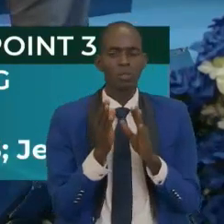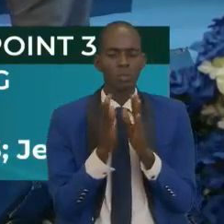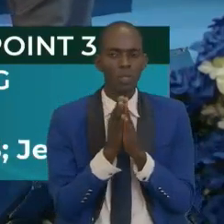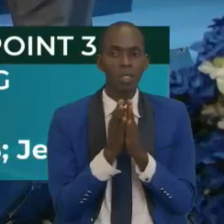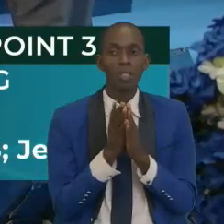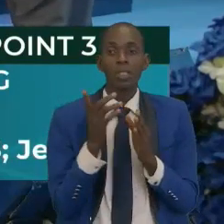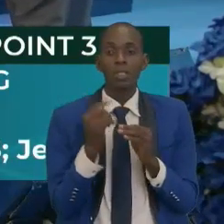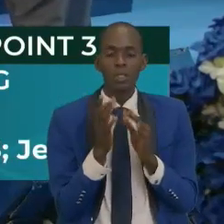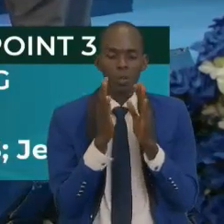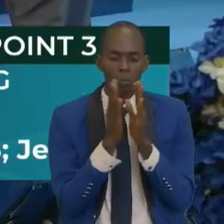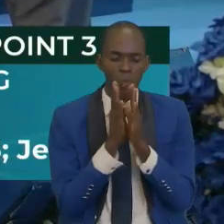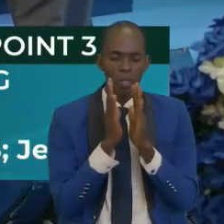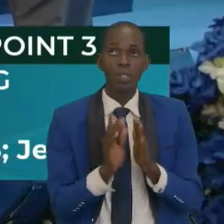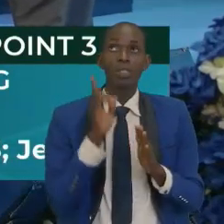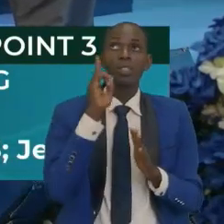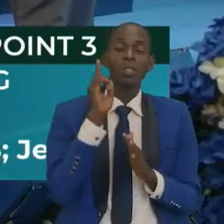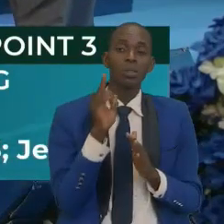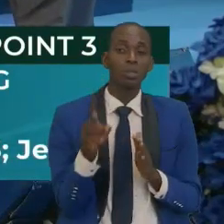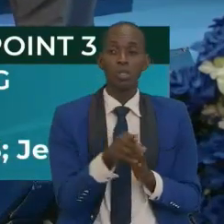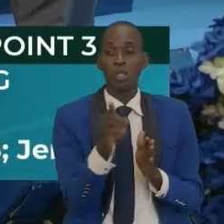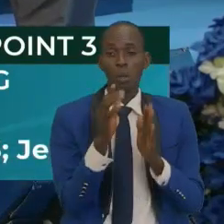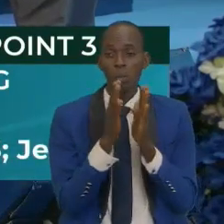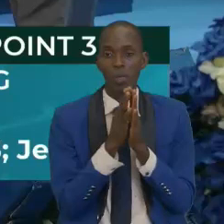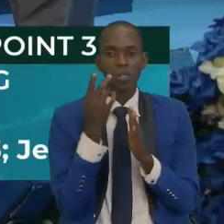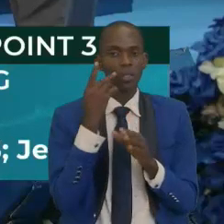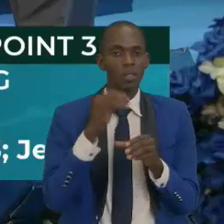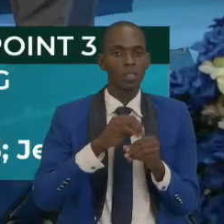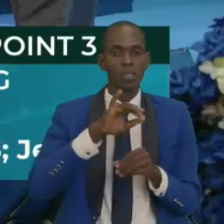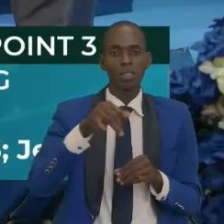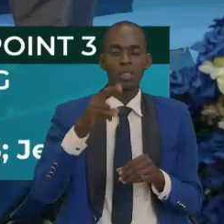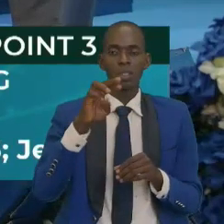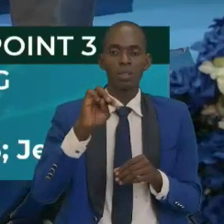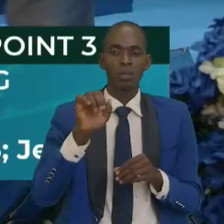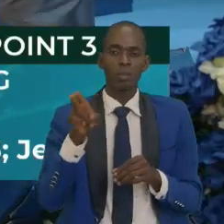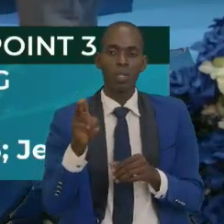they prayed. Look at Jeremiah chapter 17 verse 4.